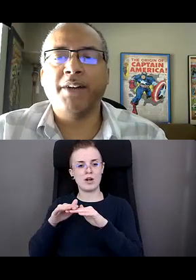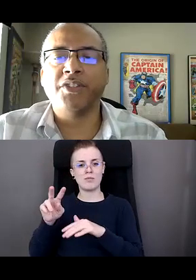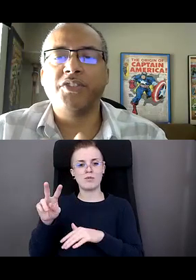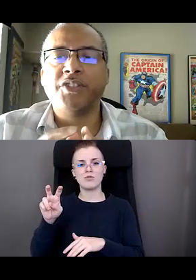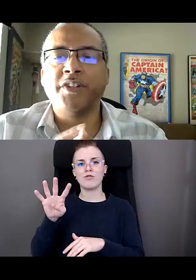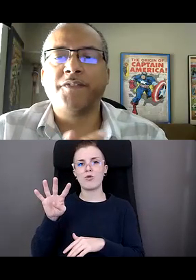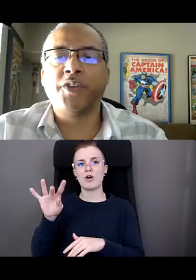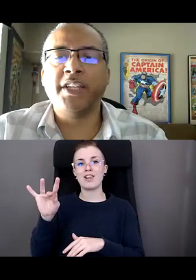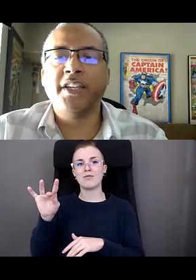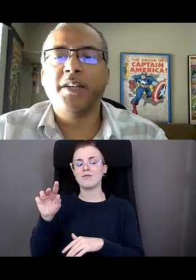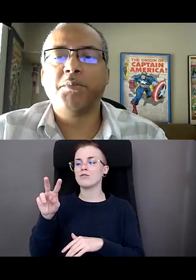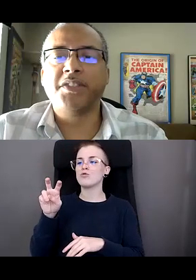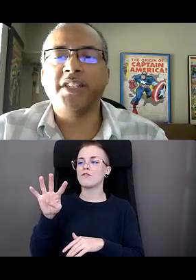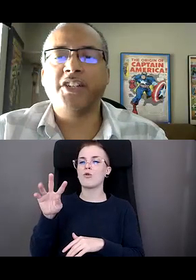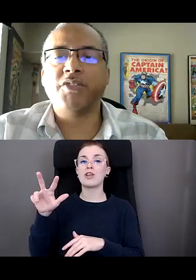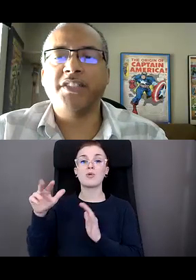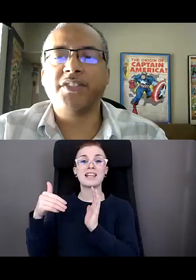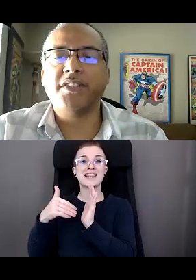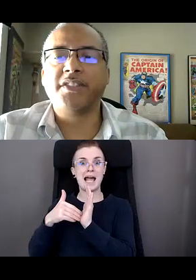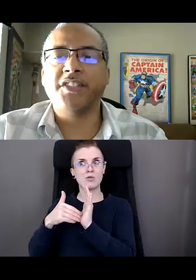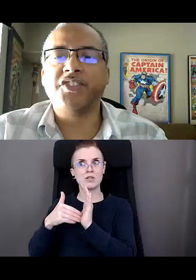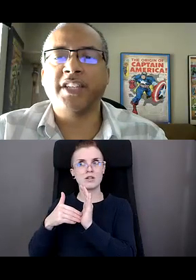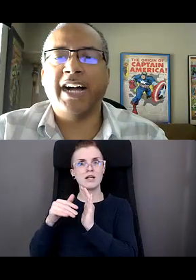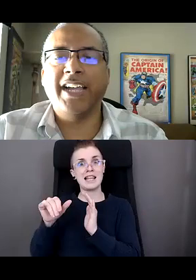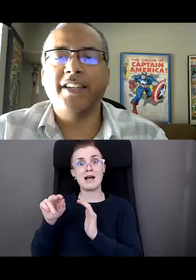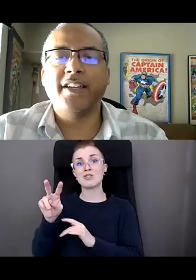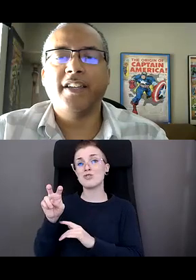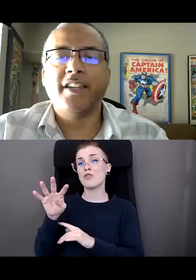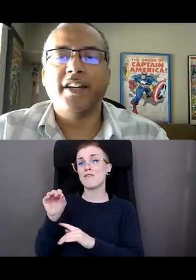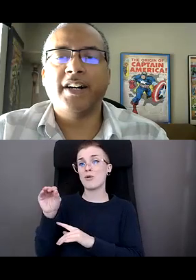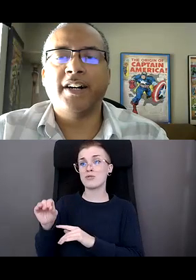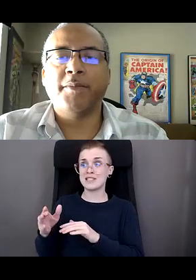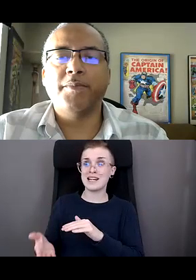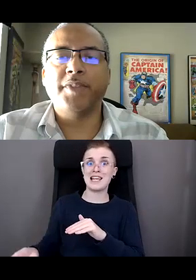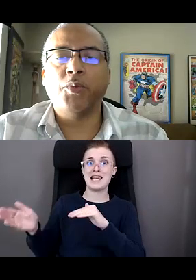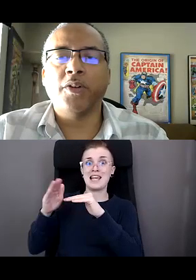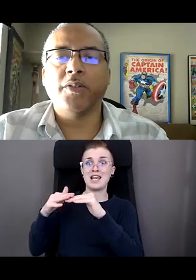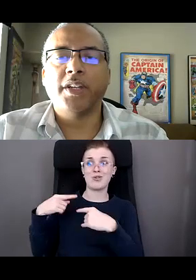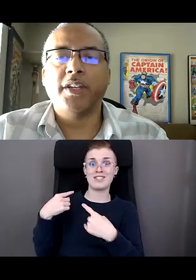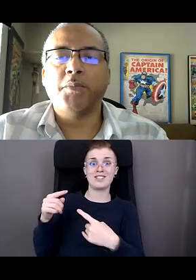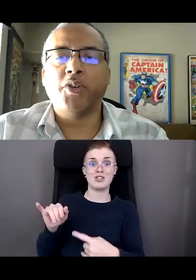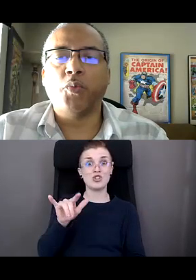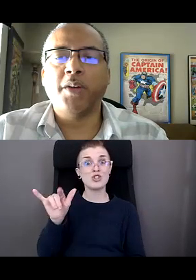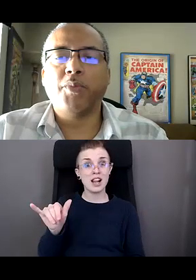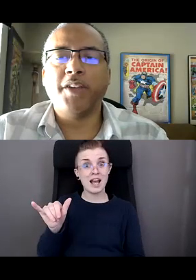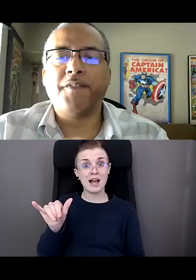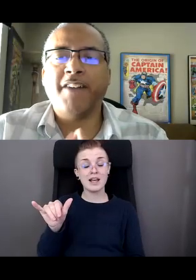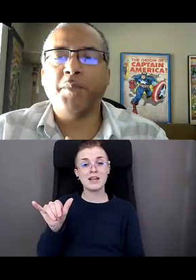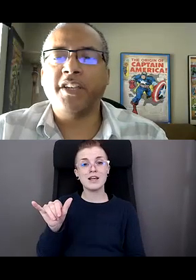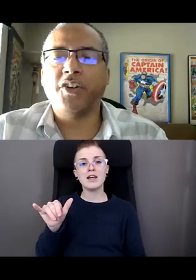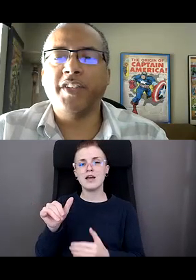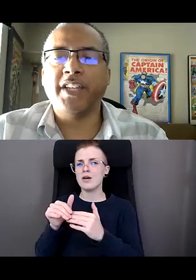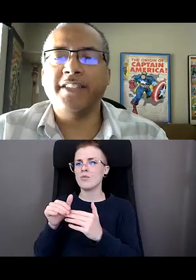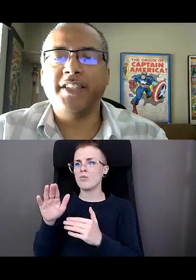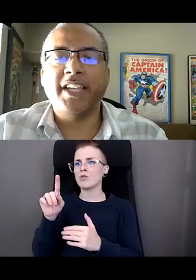243,373. That was a 240% increase since July. There were more than 1.5